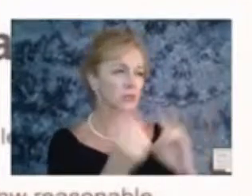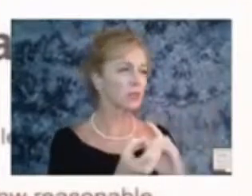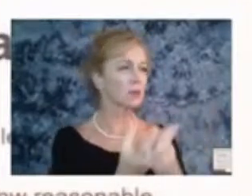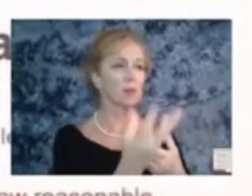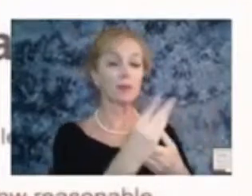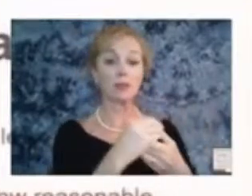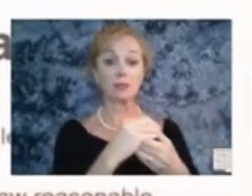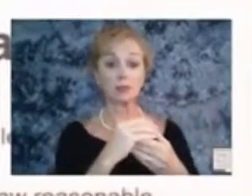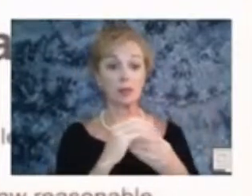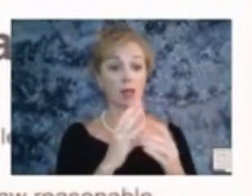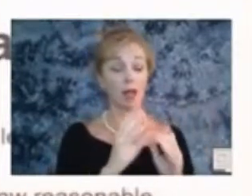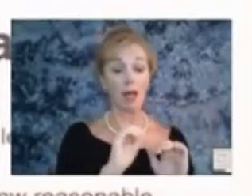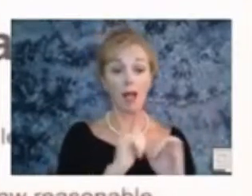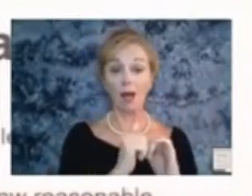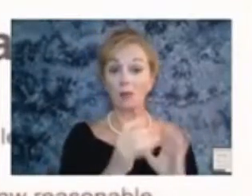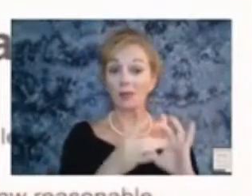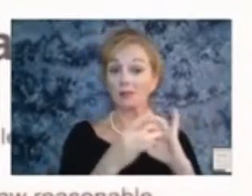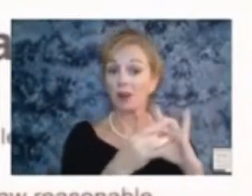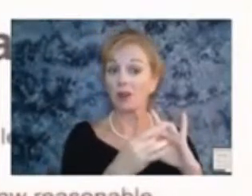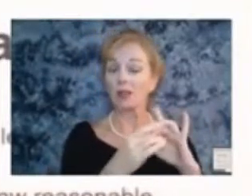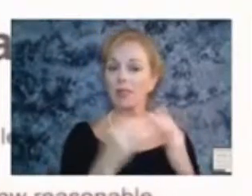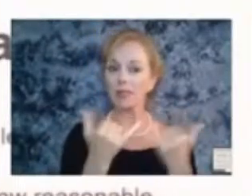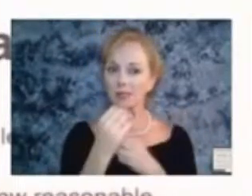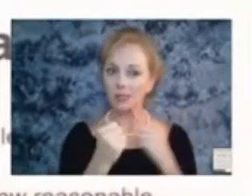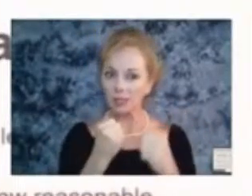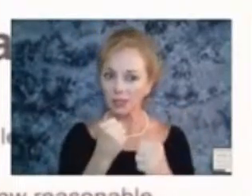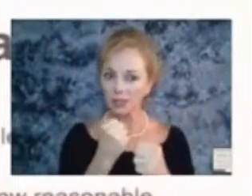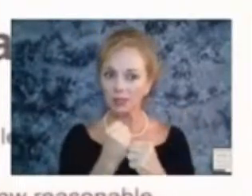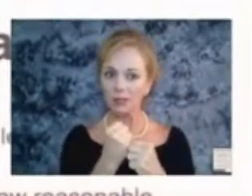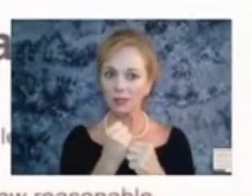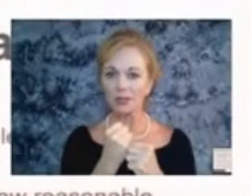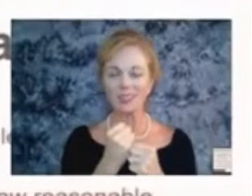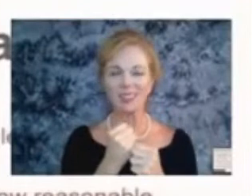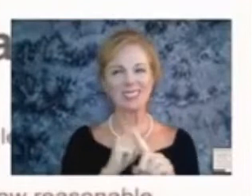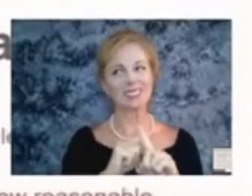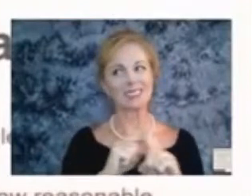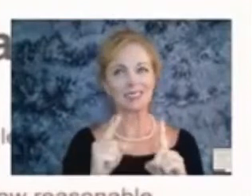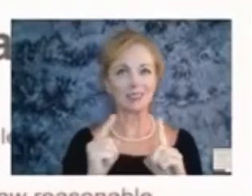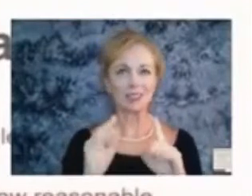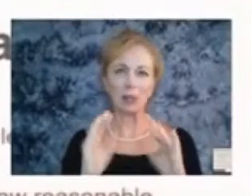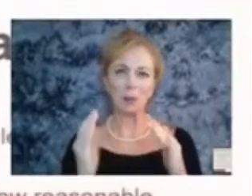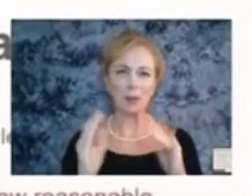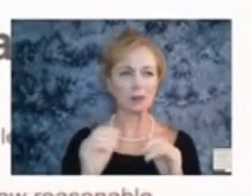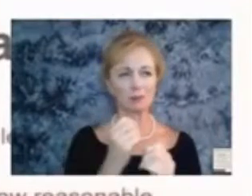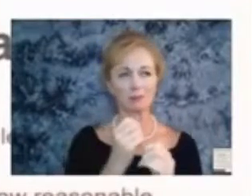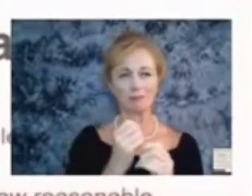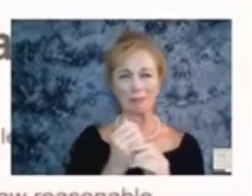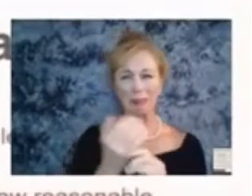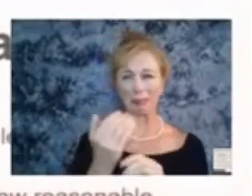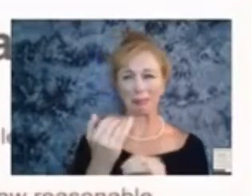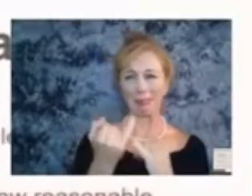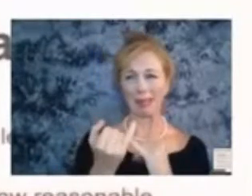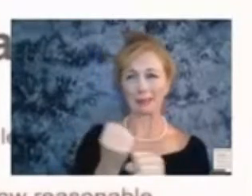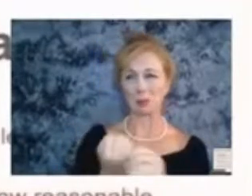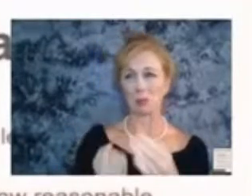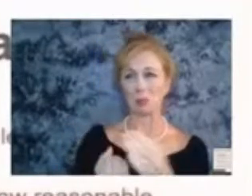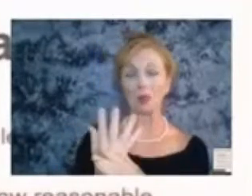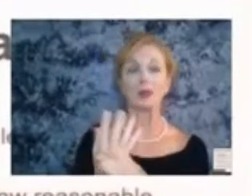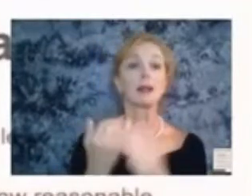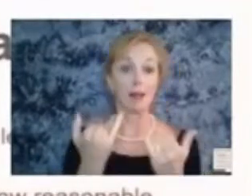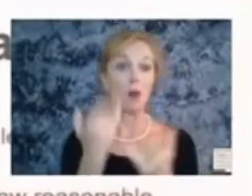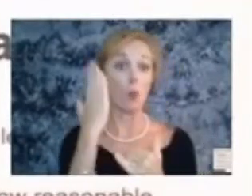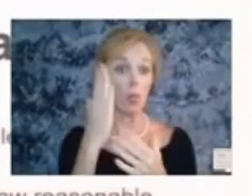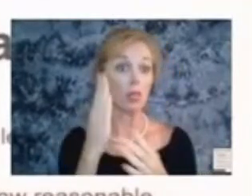especially knowing that this year, more dissimilar to last spring, students are getting grades. There will not be a